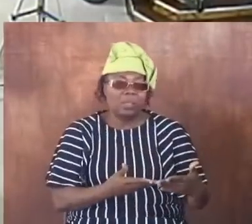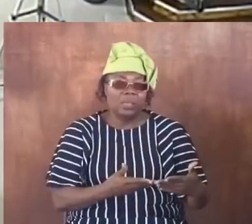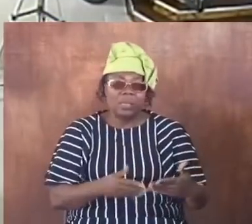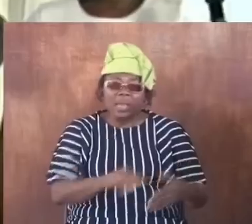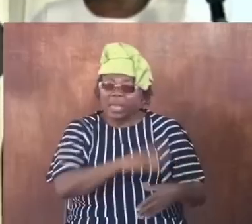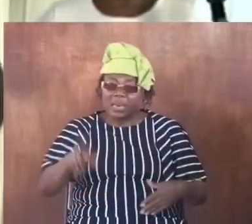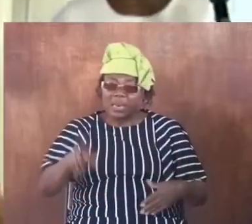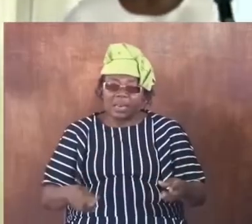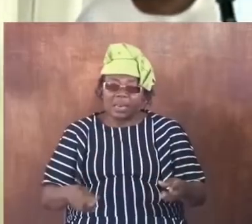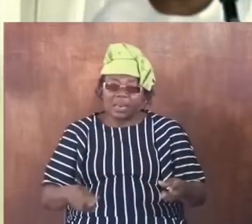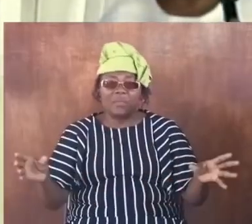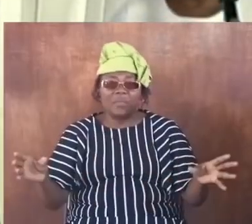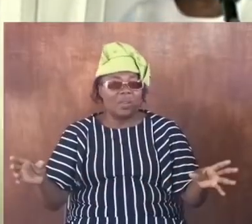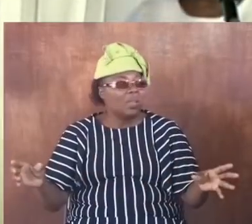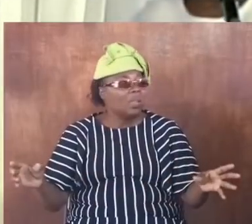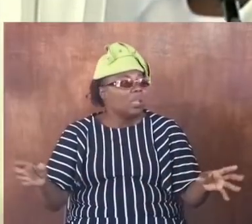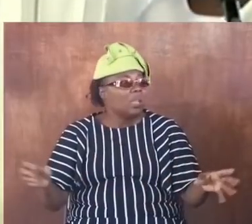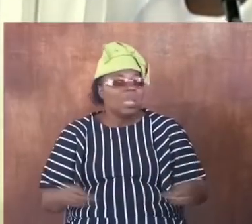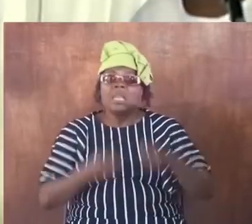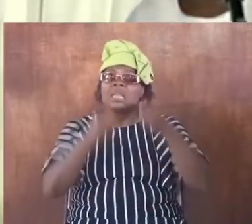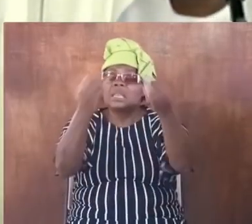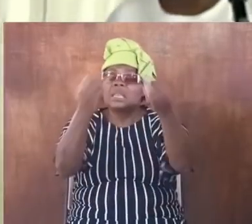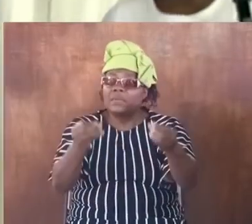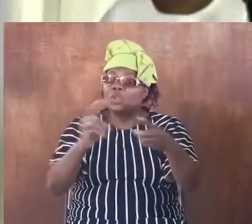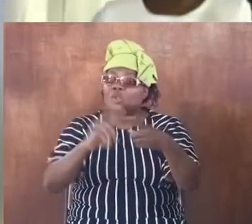I'm still good.